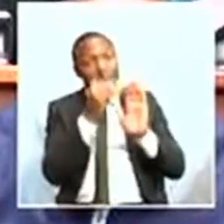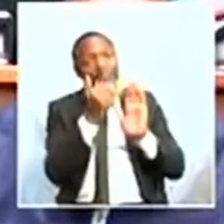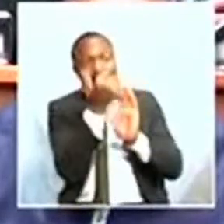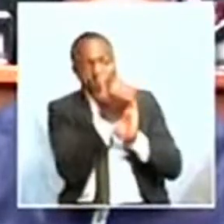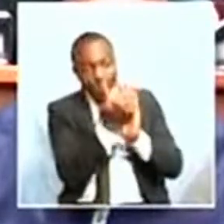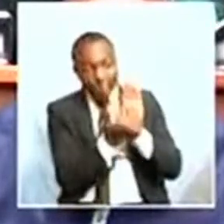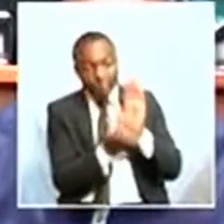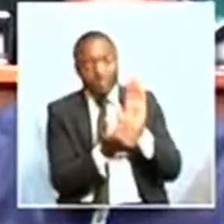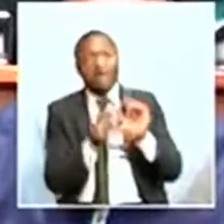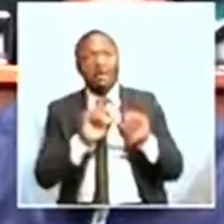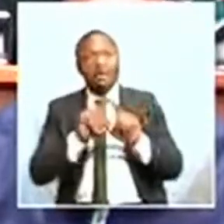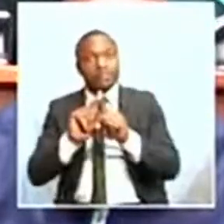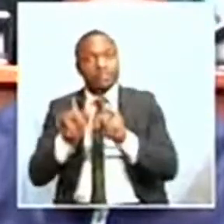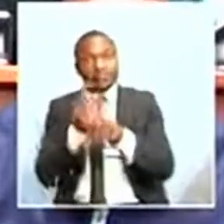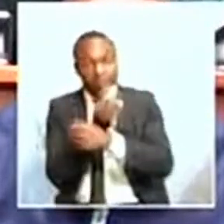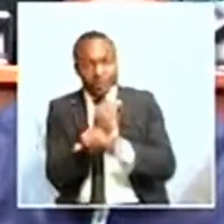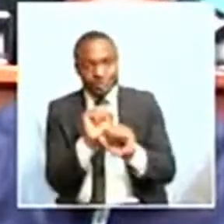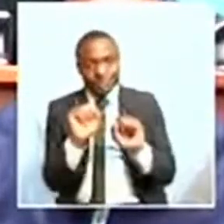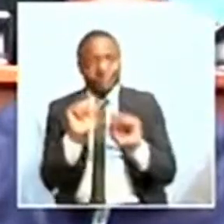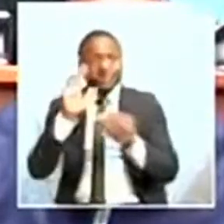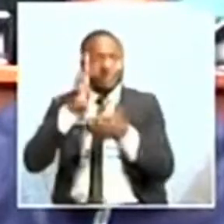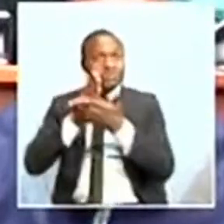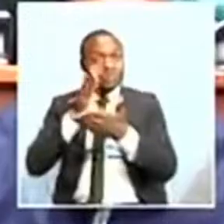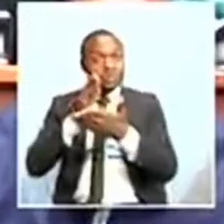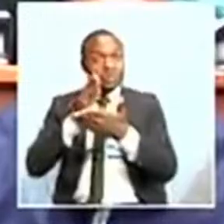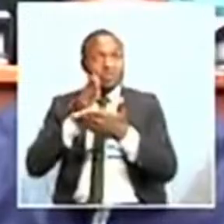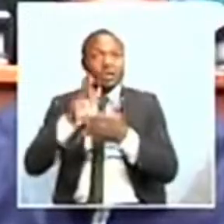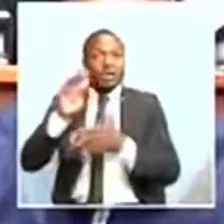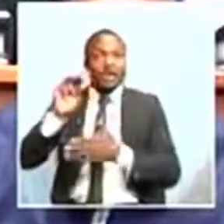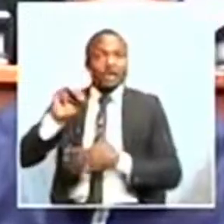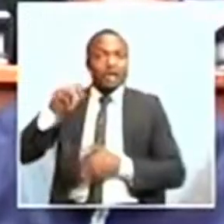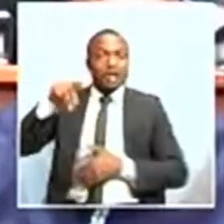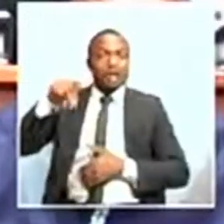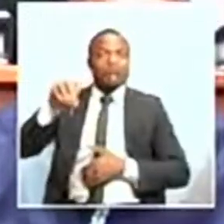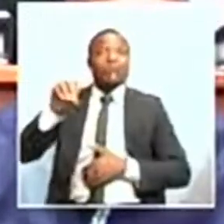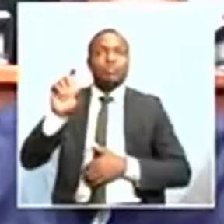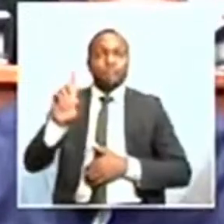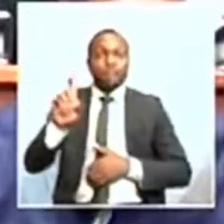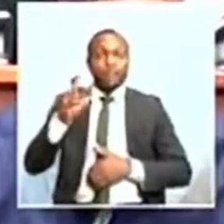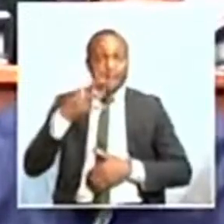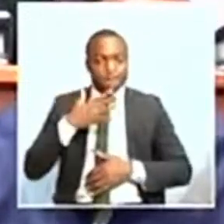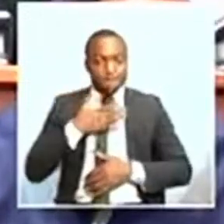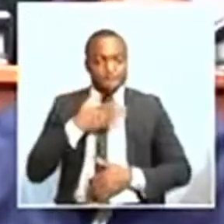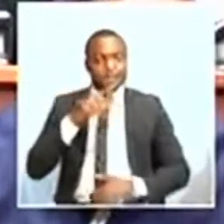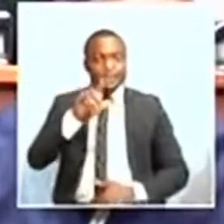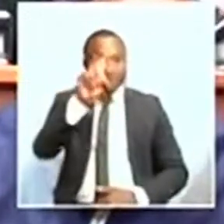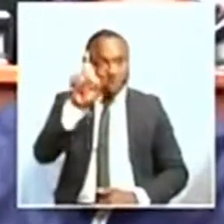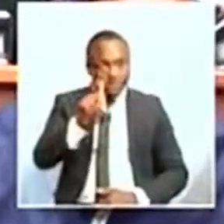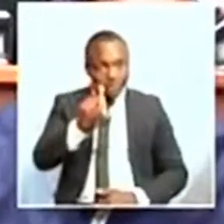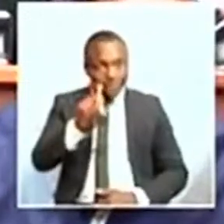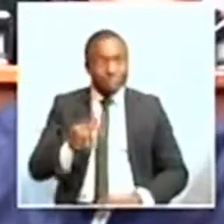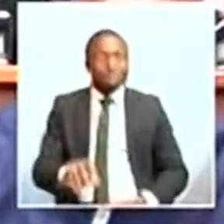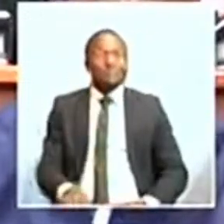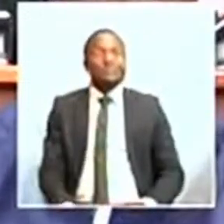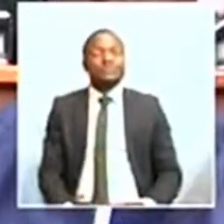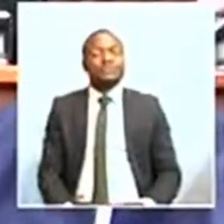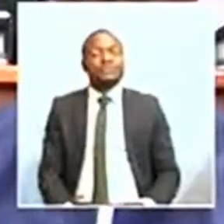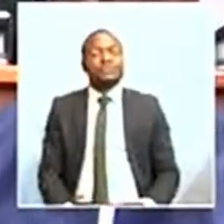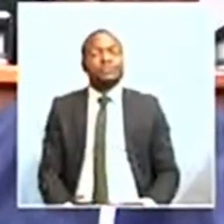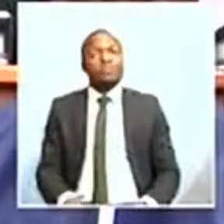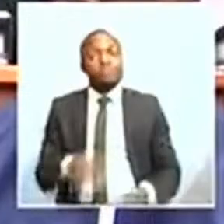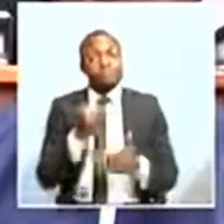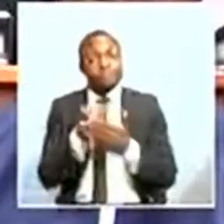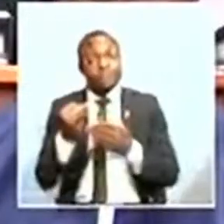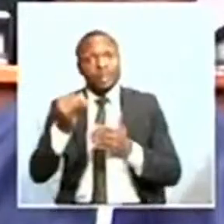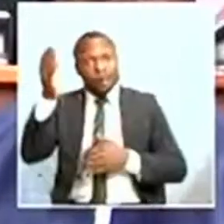measures, I think, to curb mpox. My question, Minister, is issues